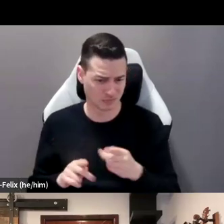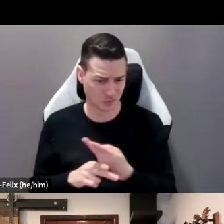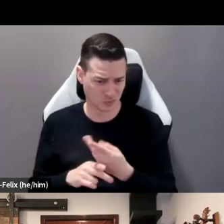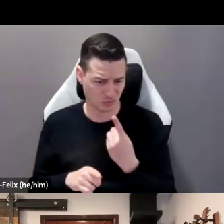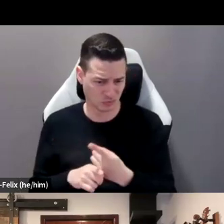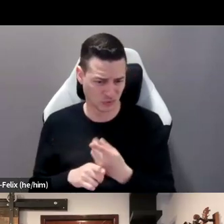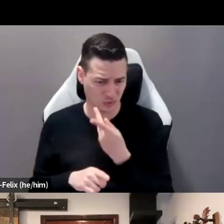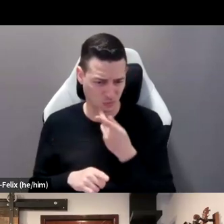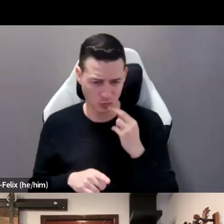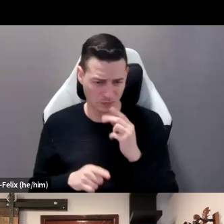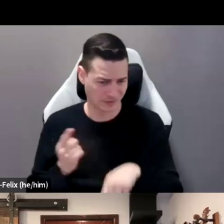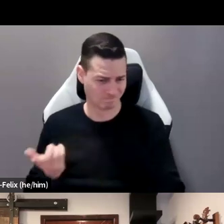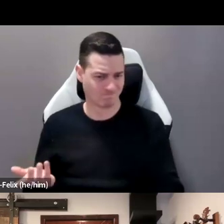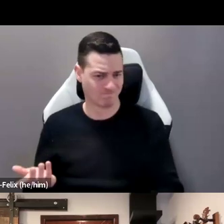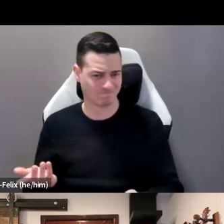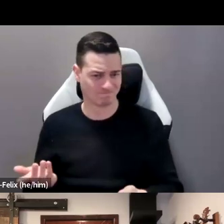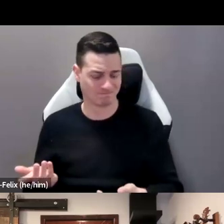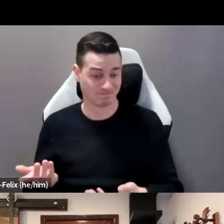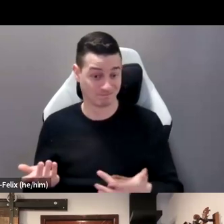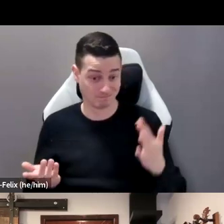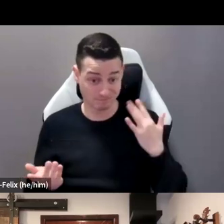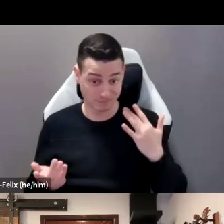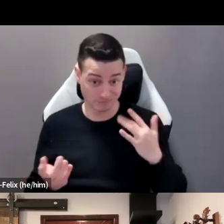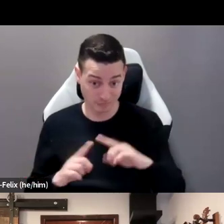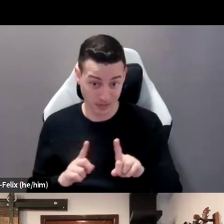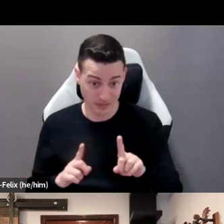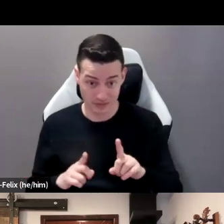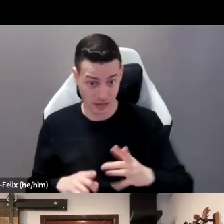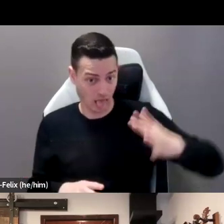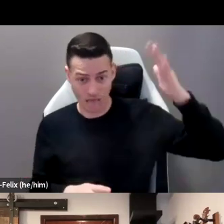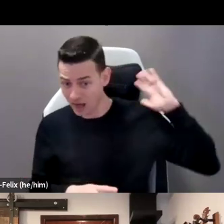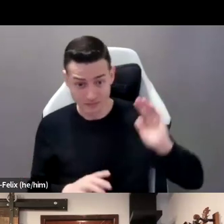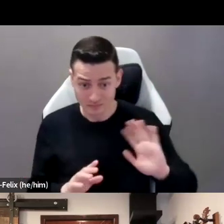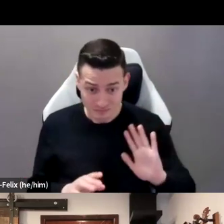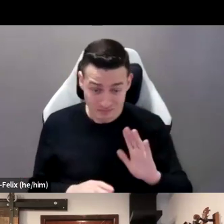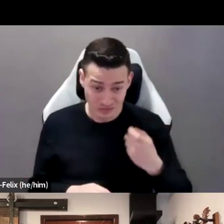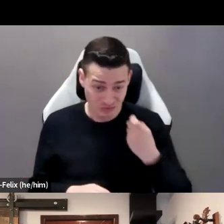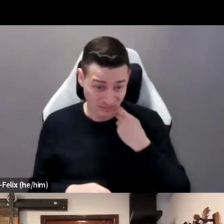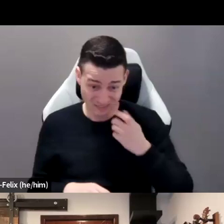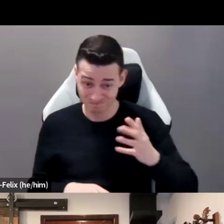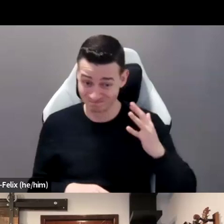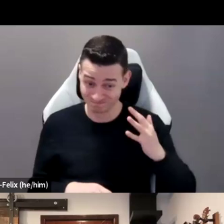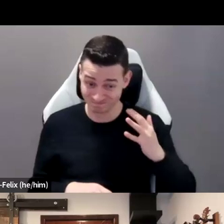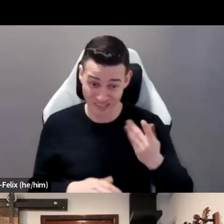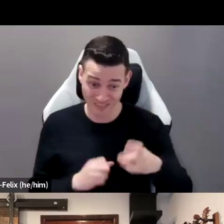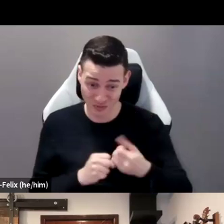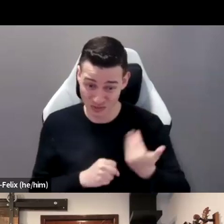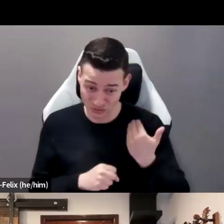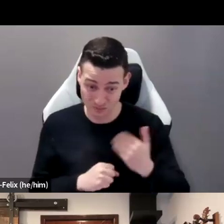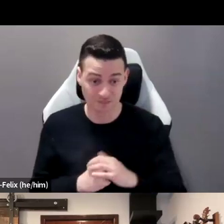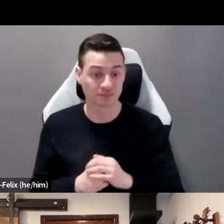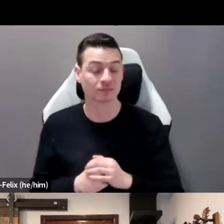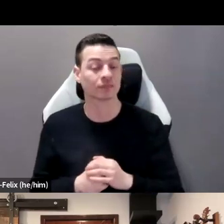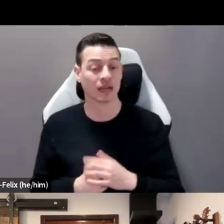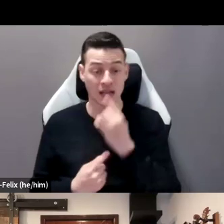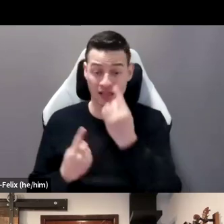was a while ago, but it was still not that long ago. And I think of those folks. So anyway, back to the positive for me